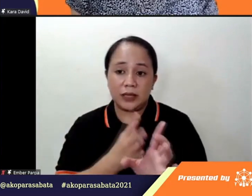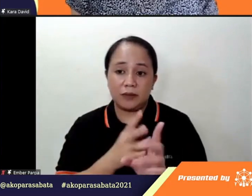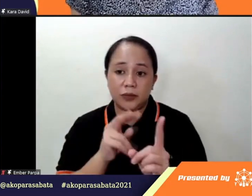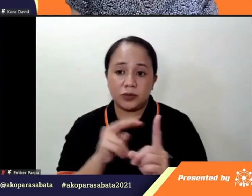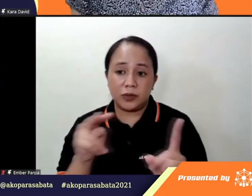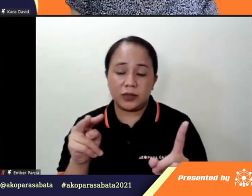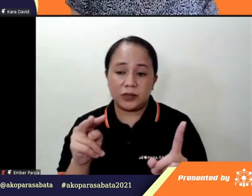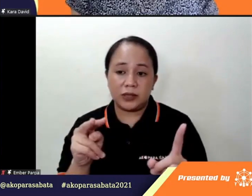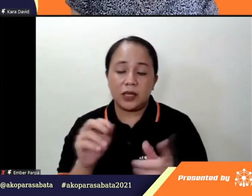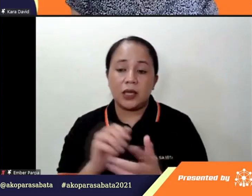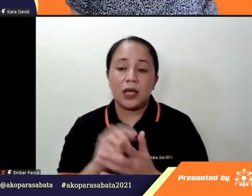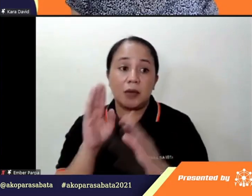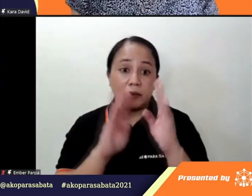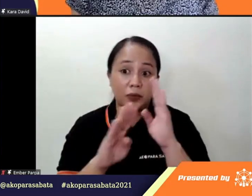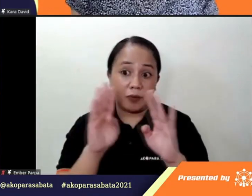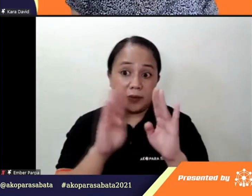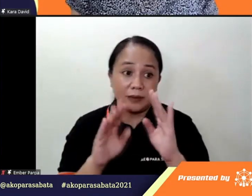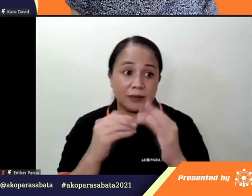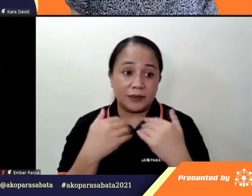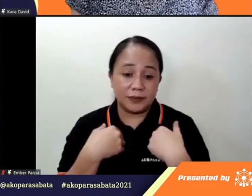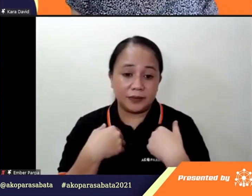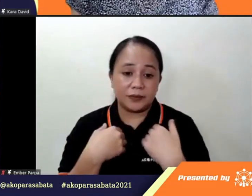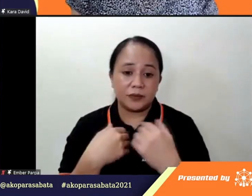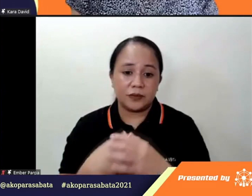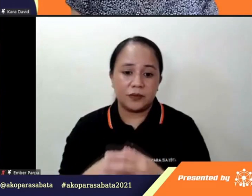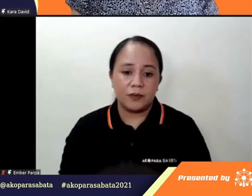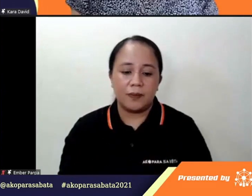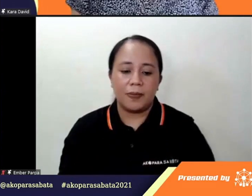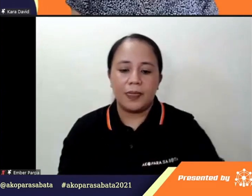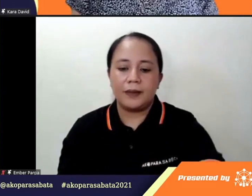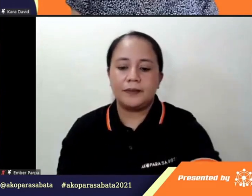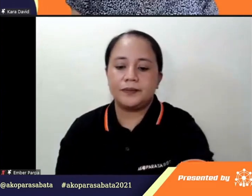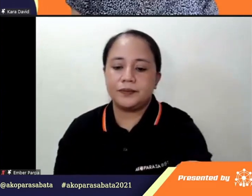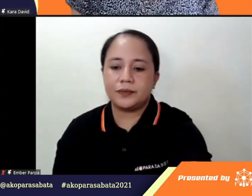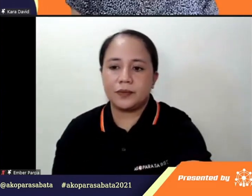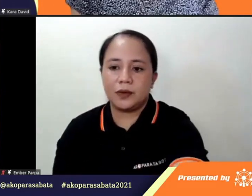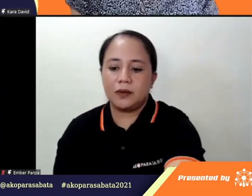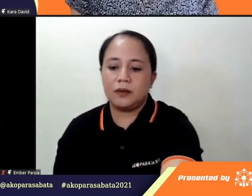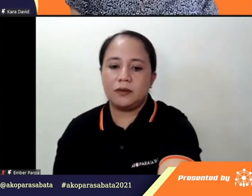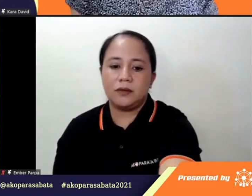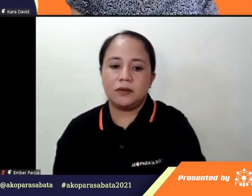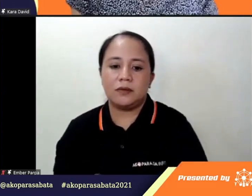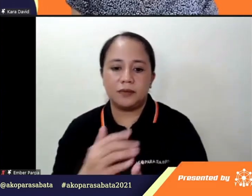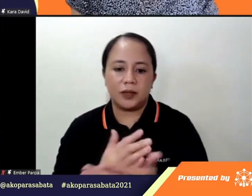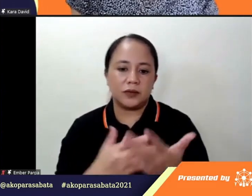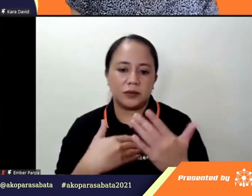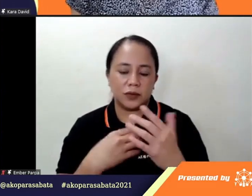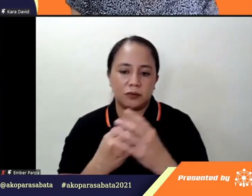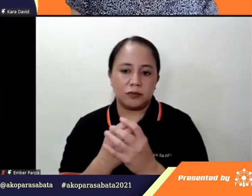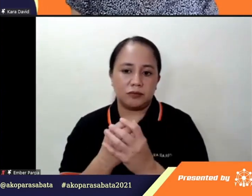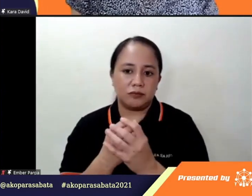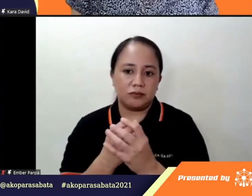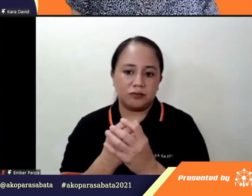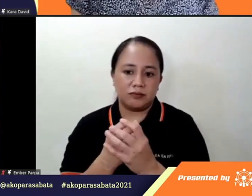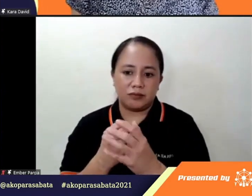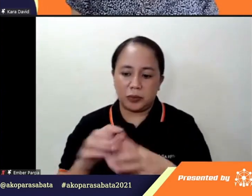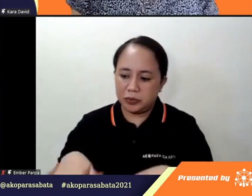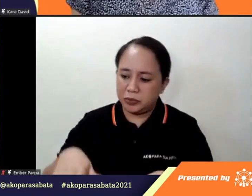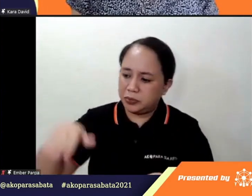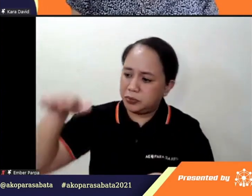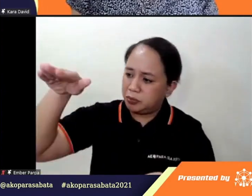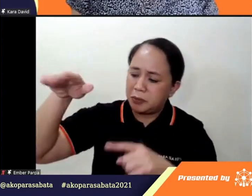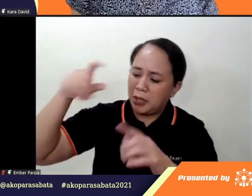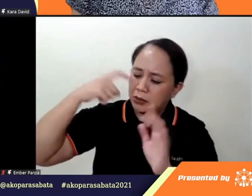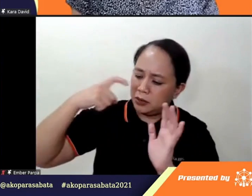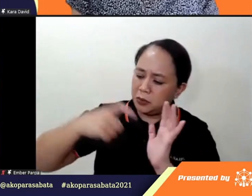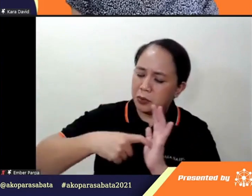existential crisis and even all, parang that's partly part of growing up, di ba? Parang identifying who you are, what